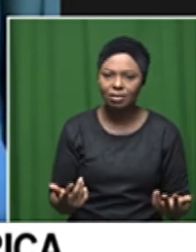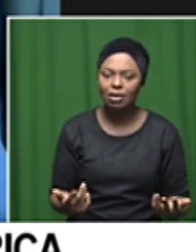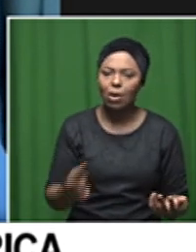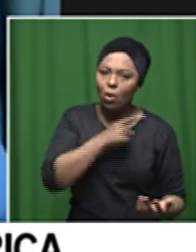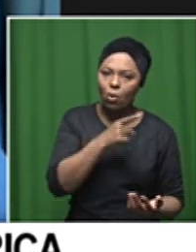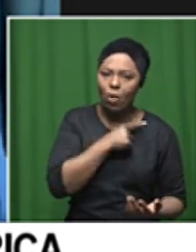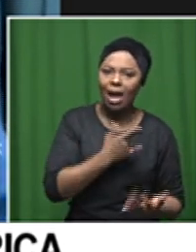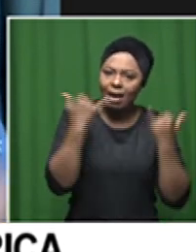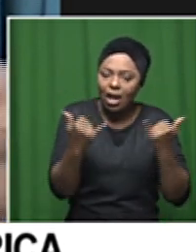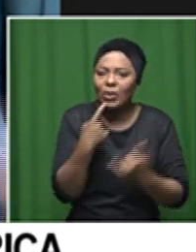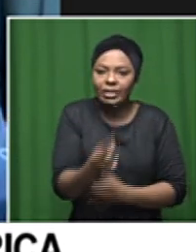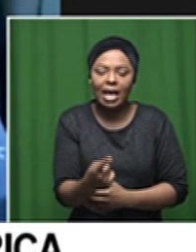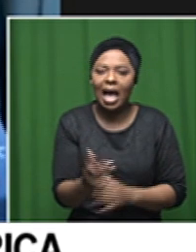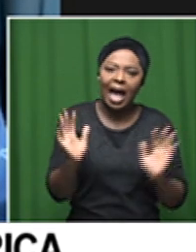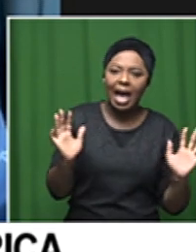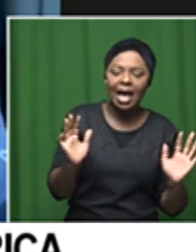the issues that we say it's